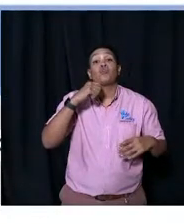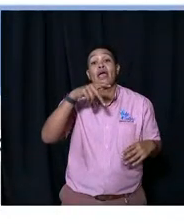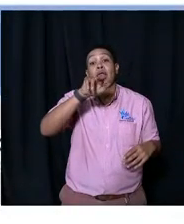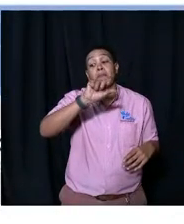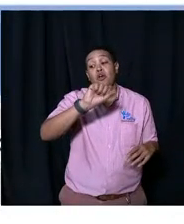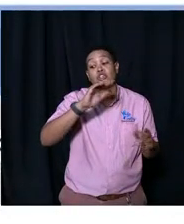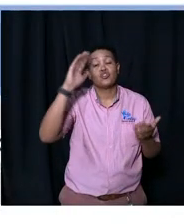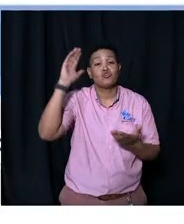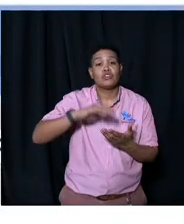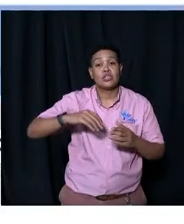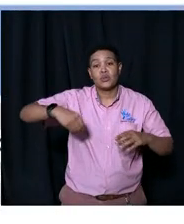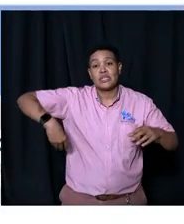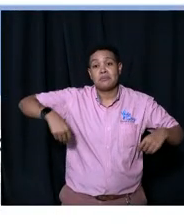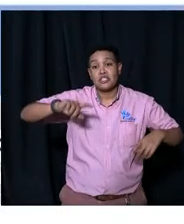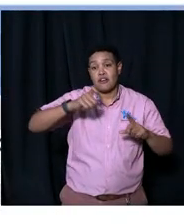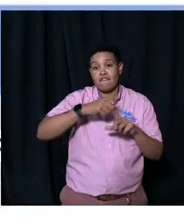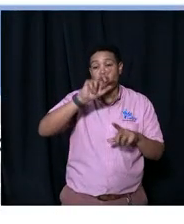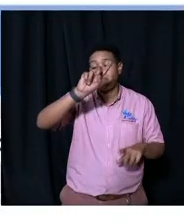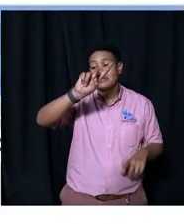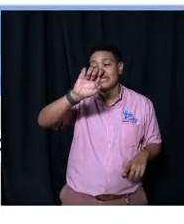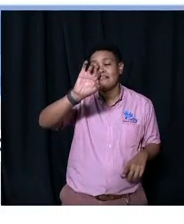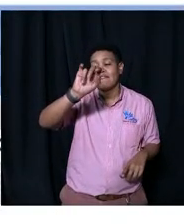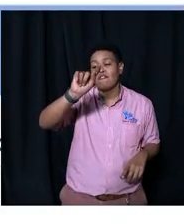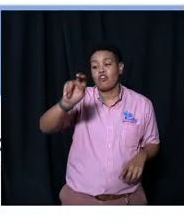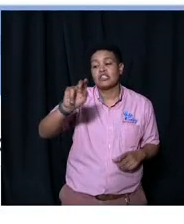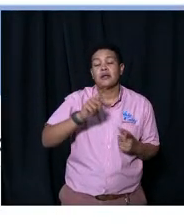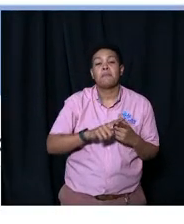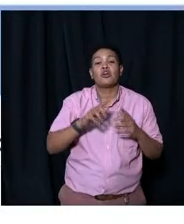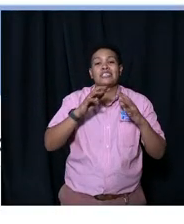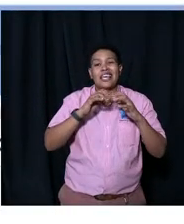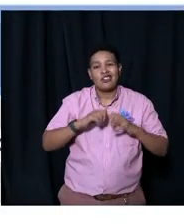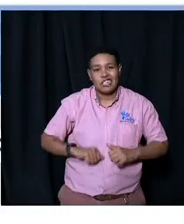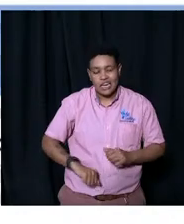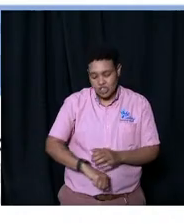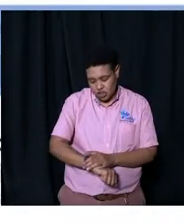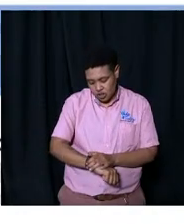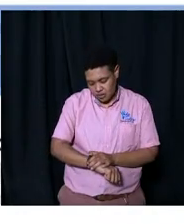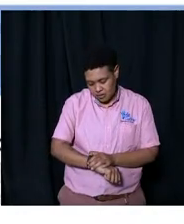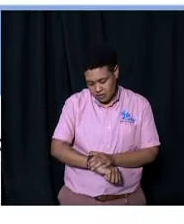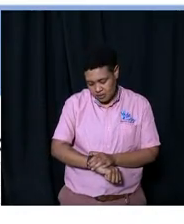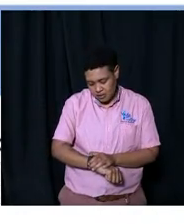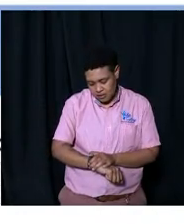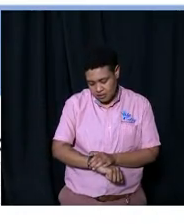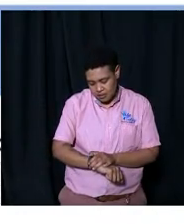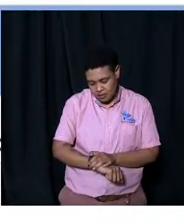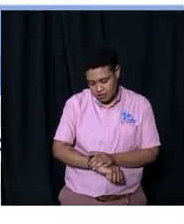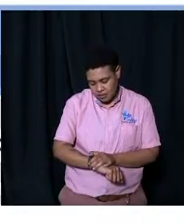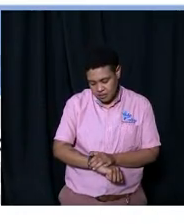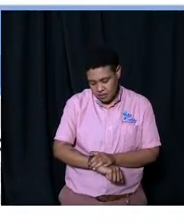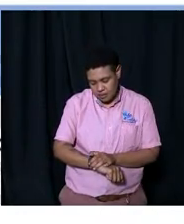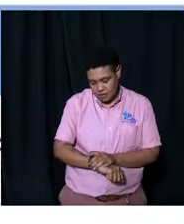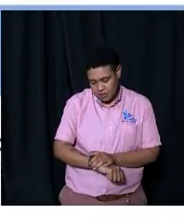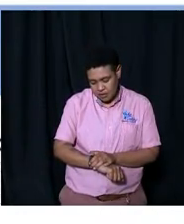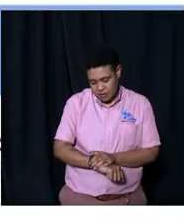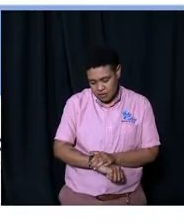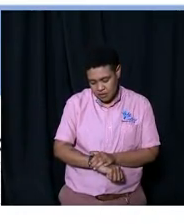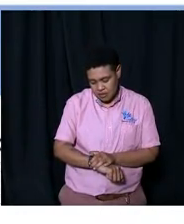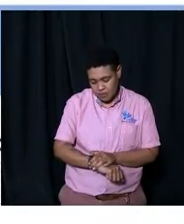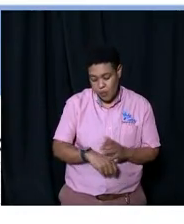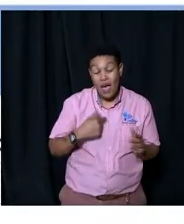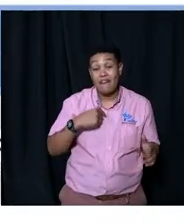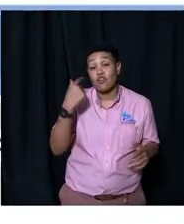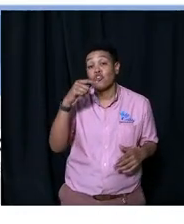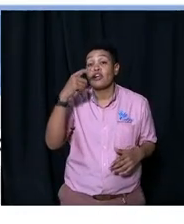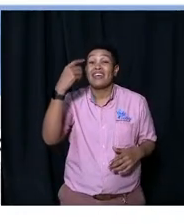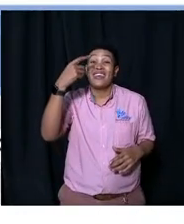reduce emission from deforestation and forest degradation. We have the Green Bond Listing Project and the Gender